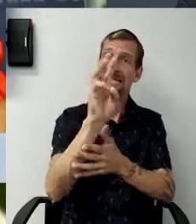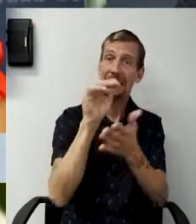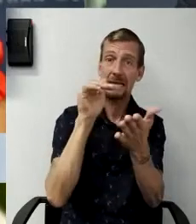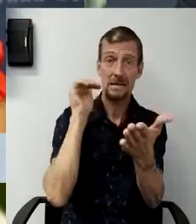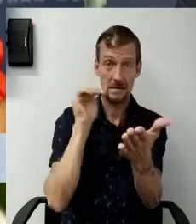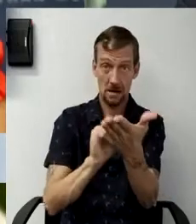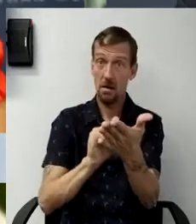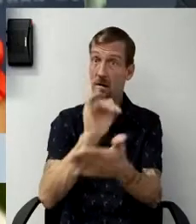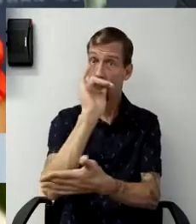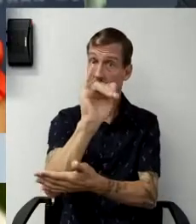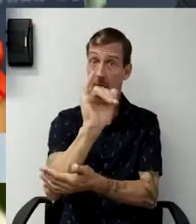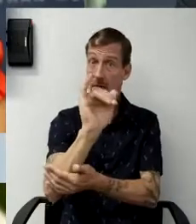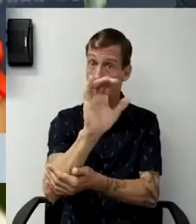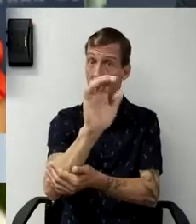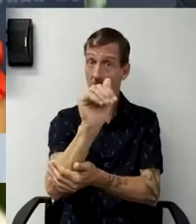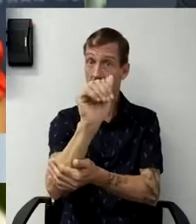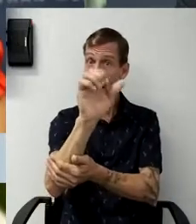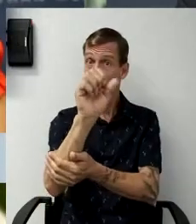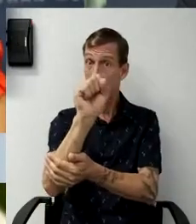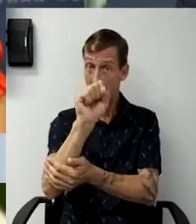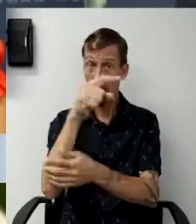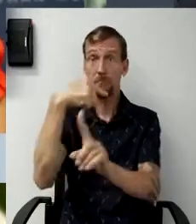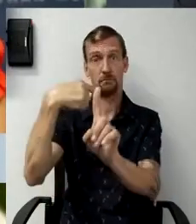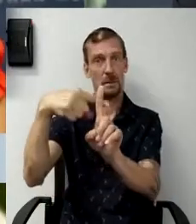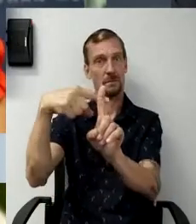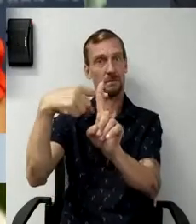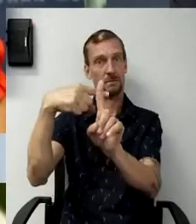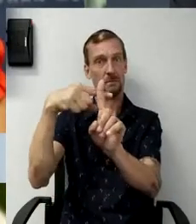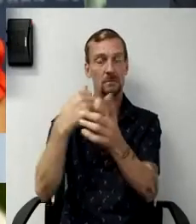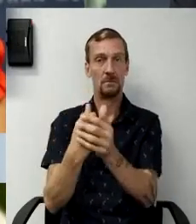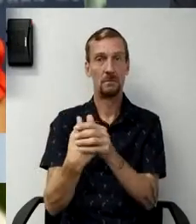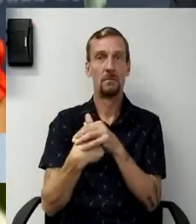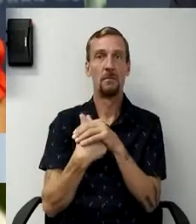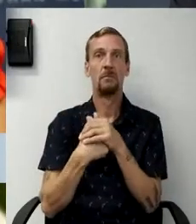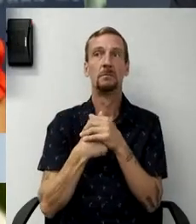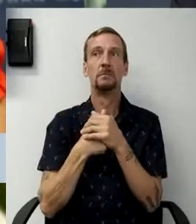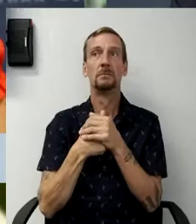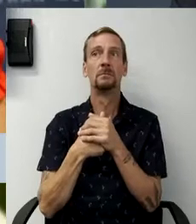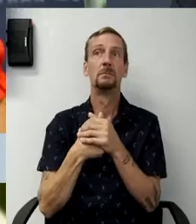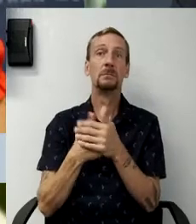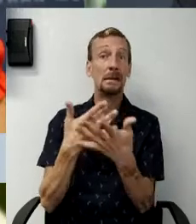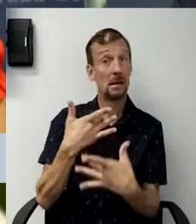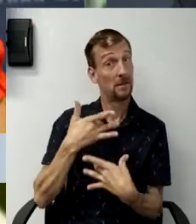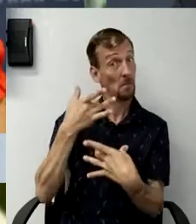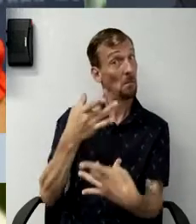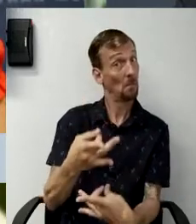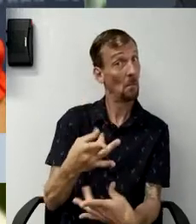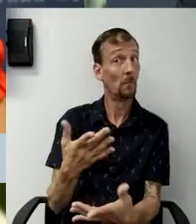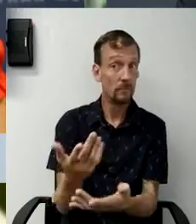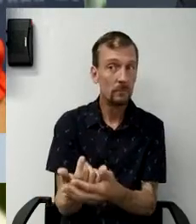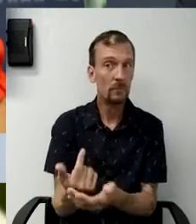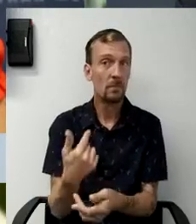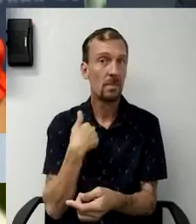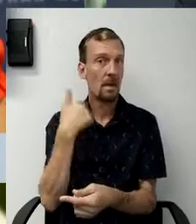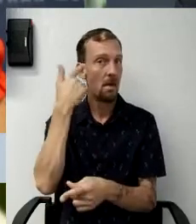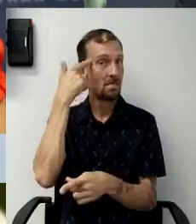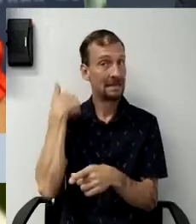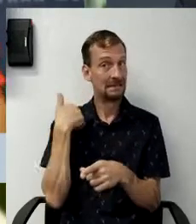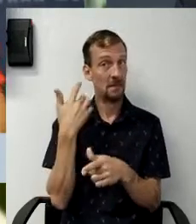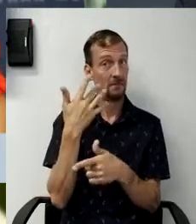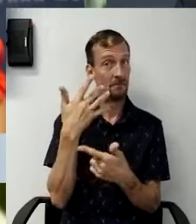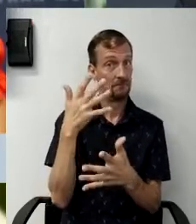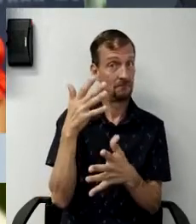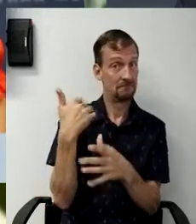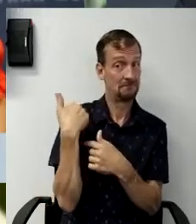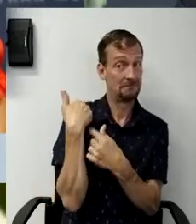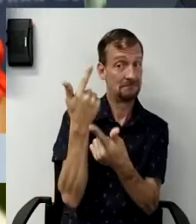586,000 of those cases were positive. And interestingly, and I think I've shared this over